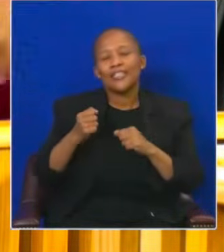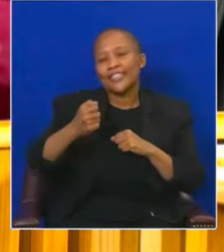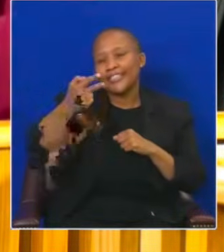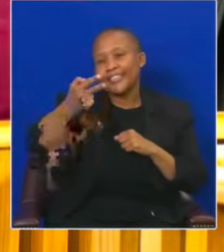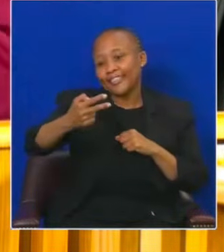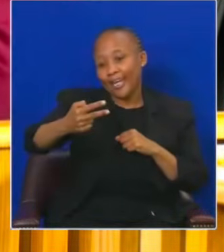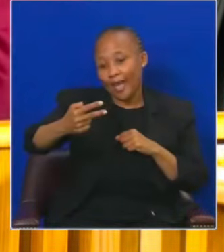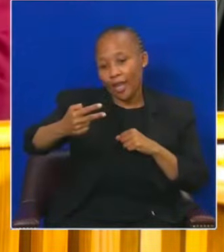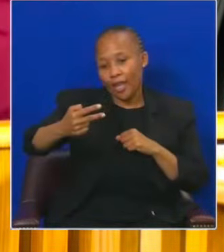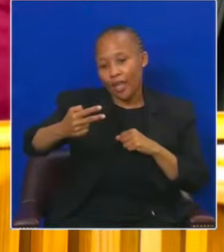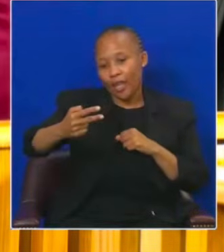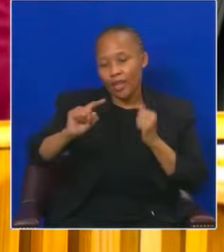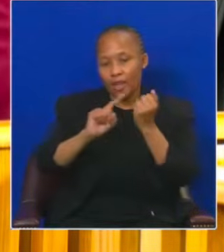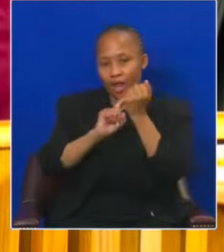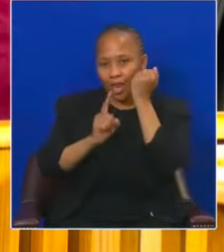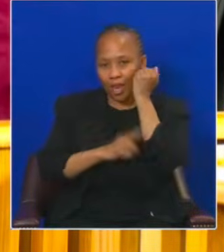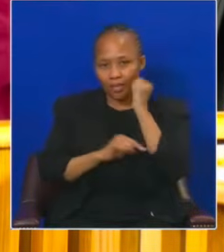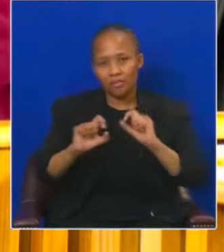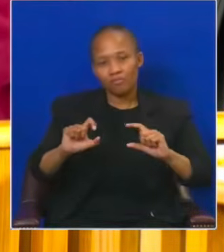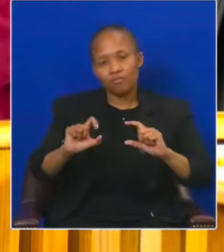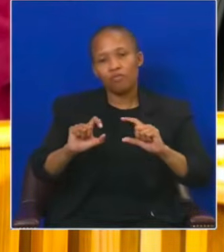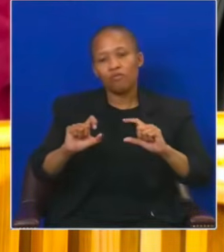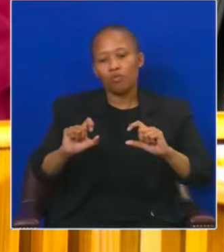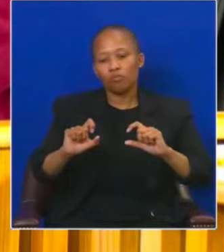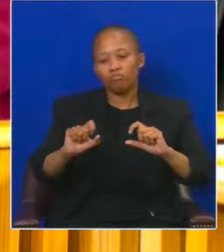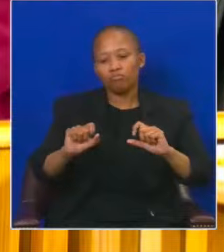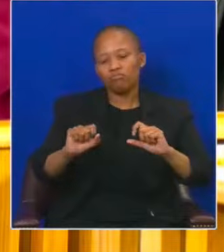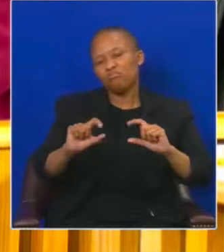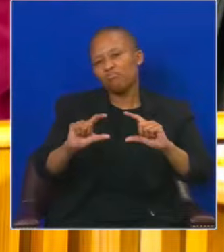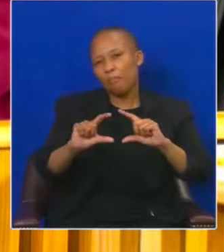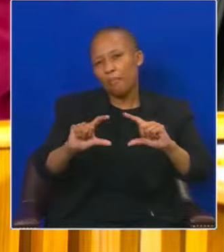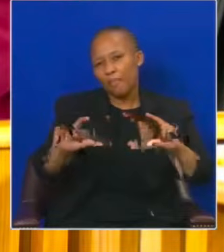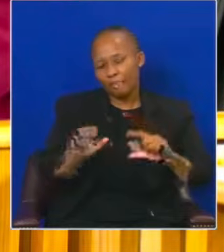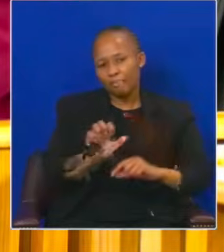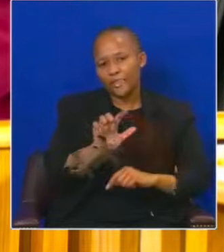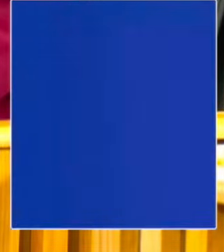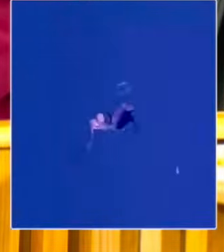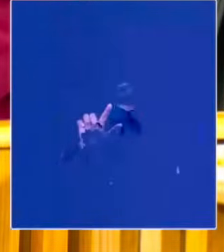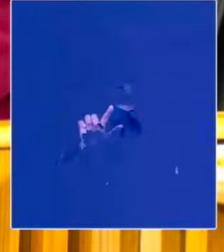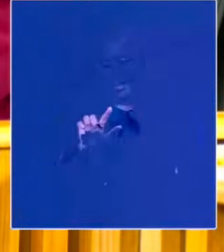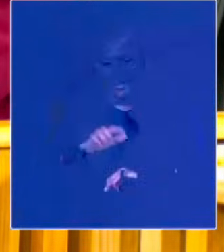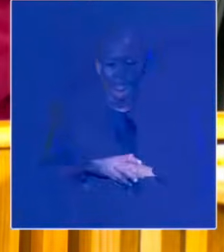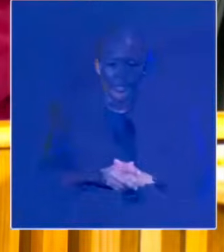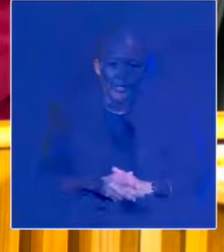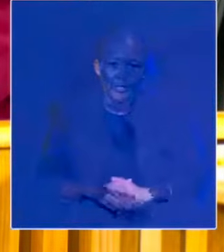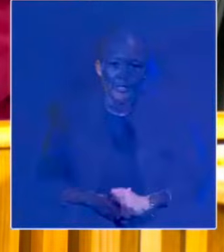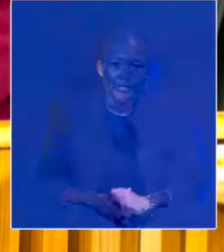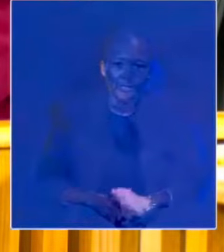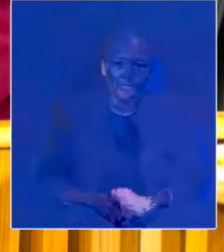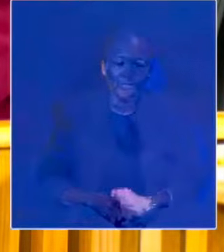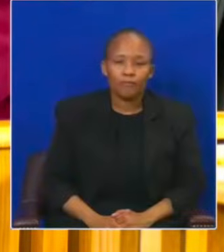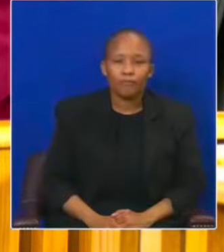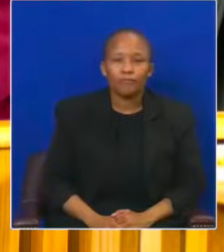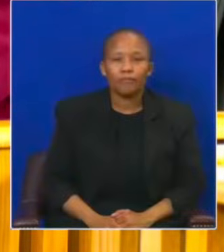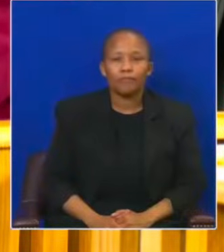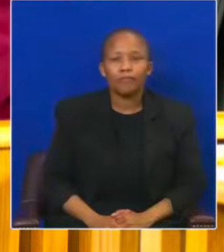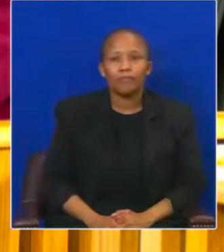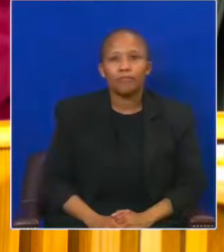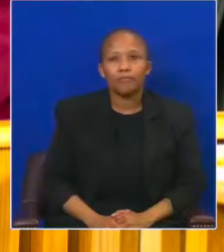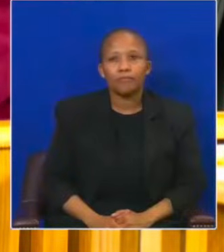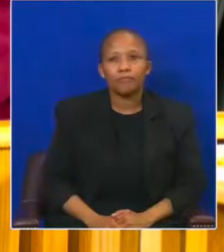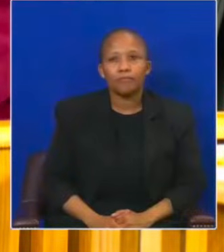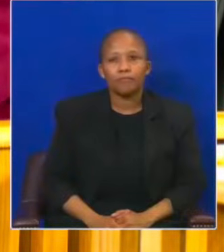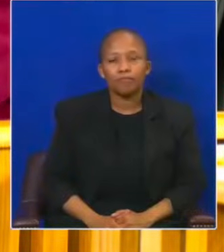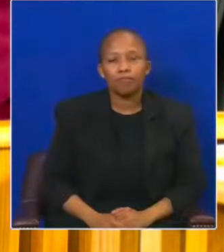77. Thank you, commissioners. Then now the DFO